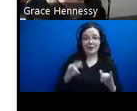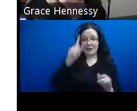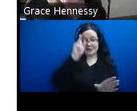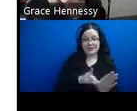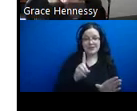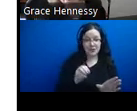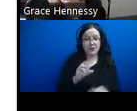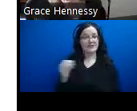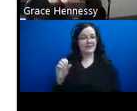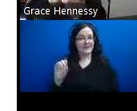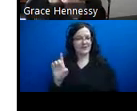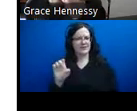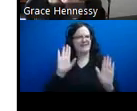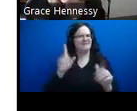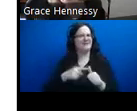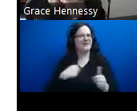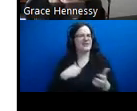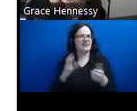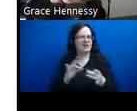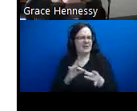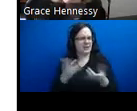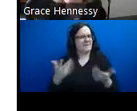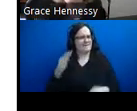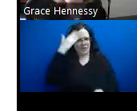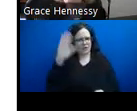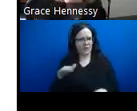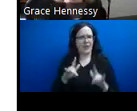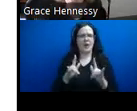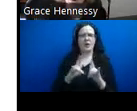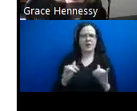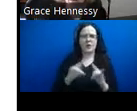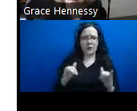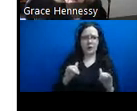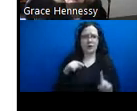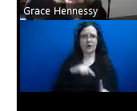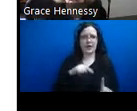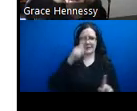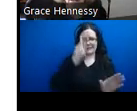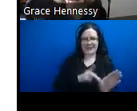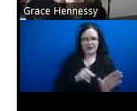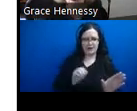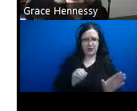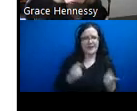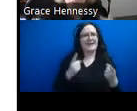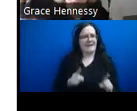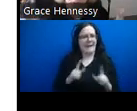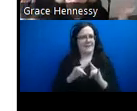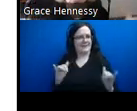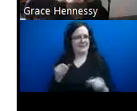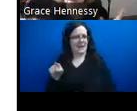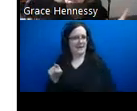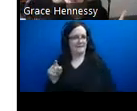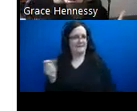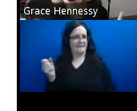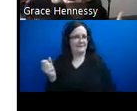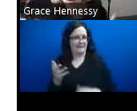has been well known that, that co-occurring psychiatric disorders do occur with problem gambling. In probably one of the best studies that